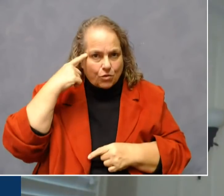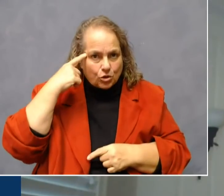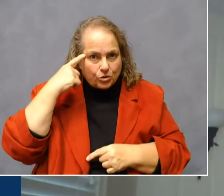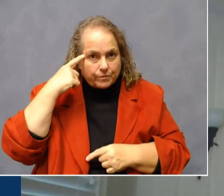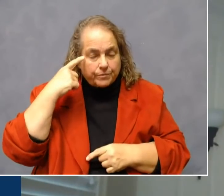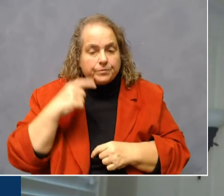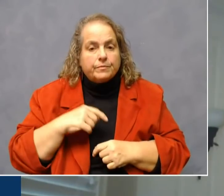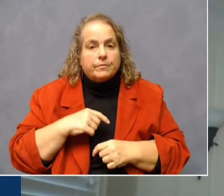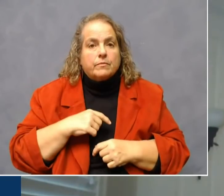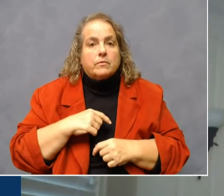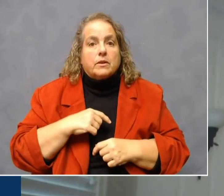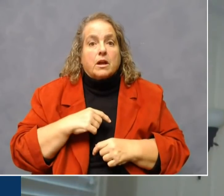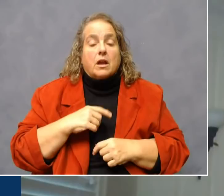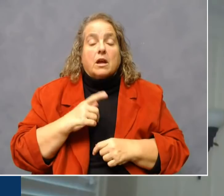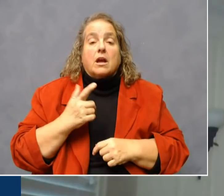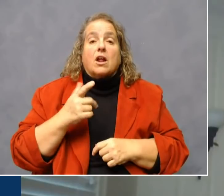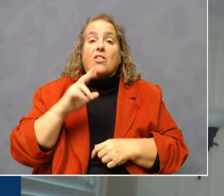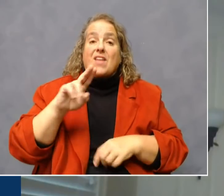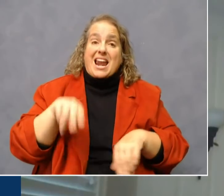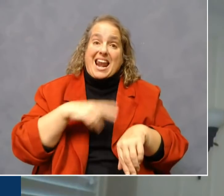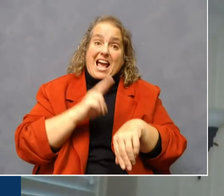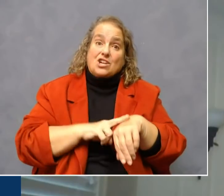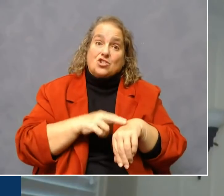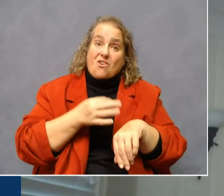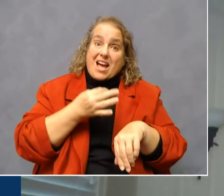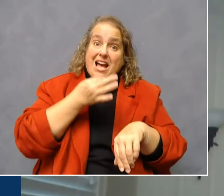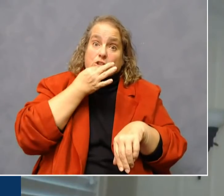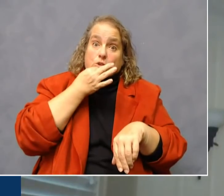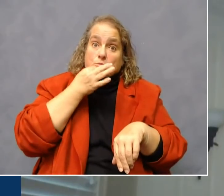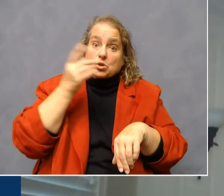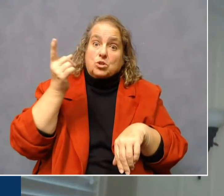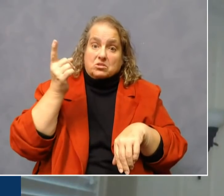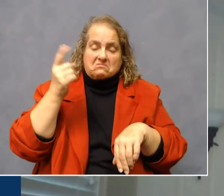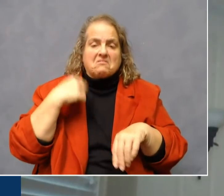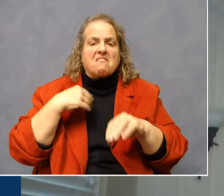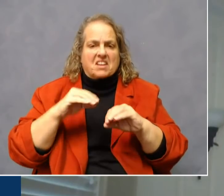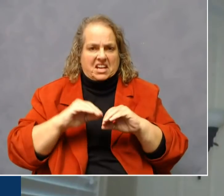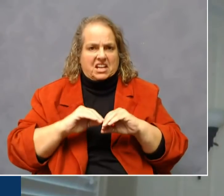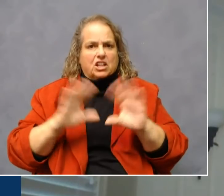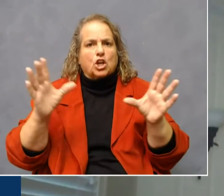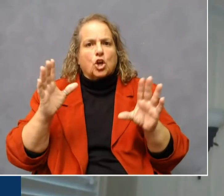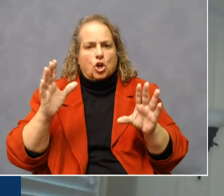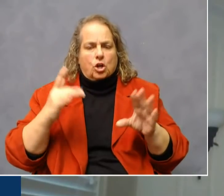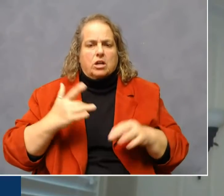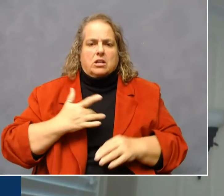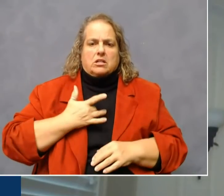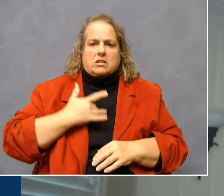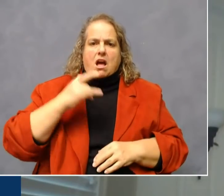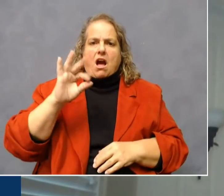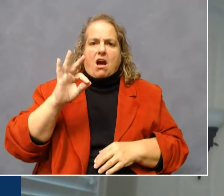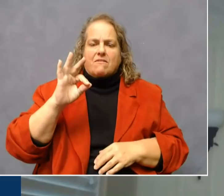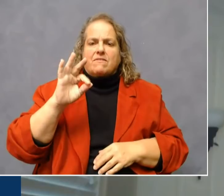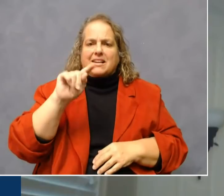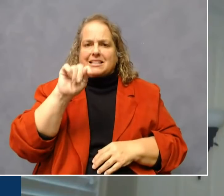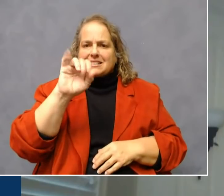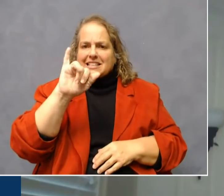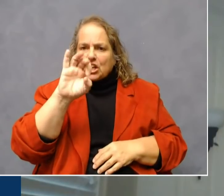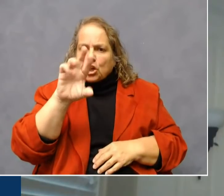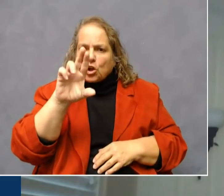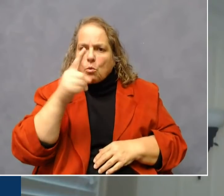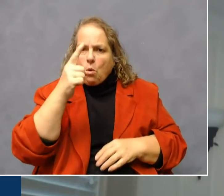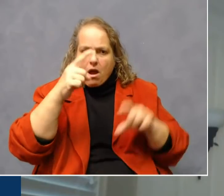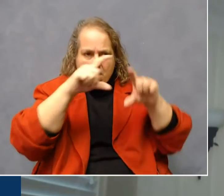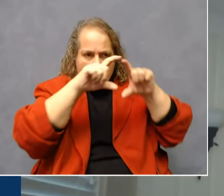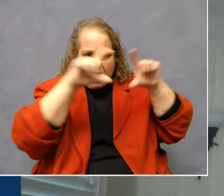the national experts have really clear consensus about tier 1 healthcare workers and long-term care facility